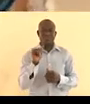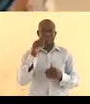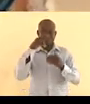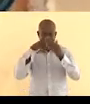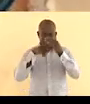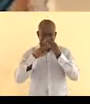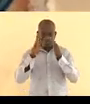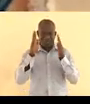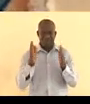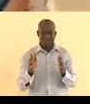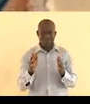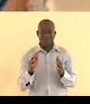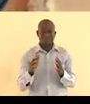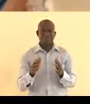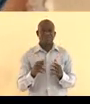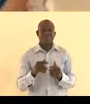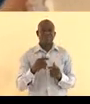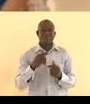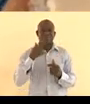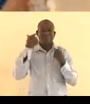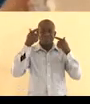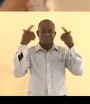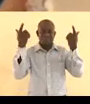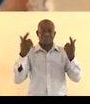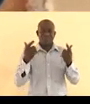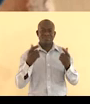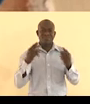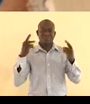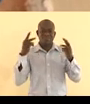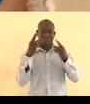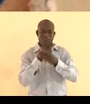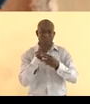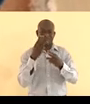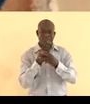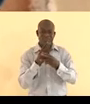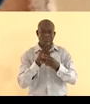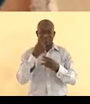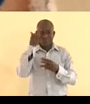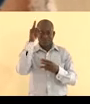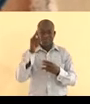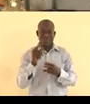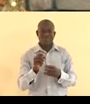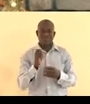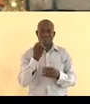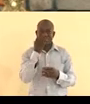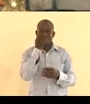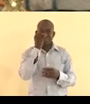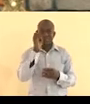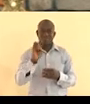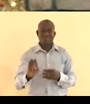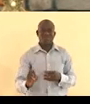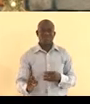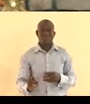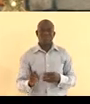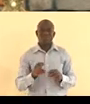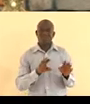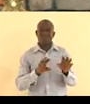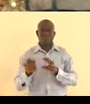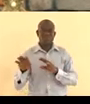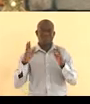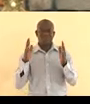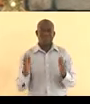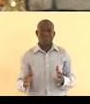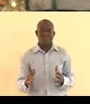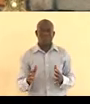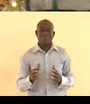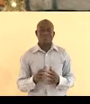the same prophet that declared woe for the evildoer is the same one who says in chapter 40 of Isaiah, console my